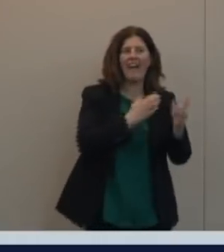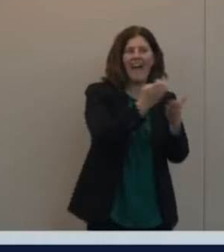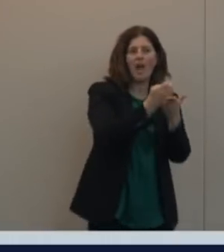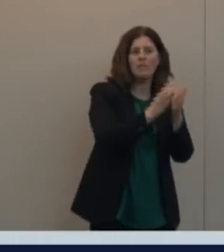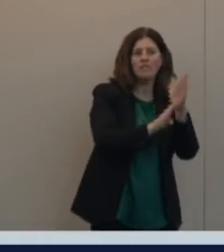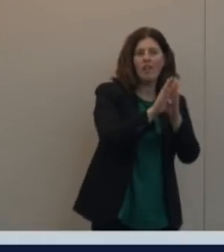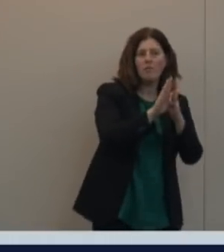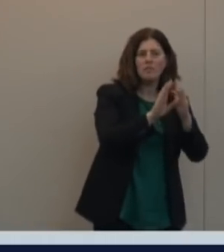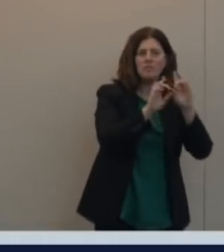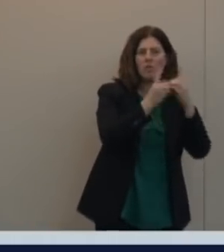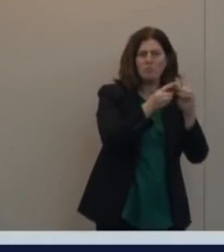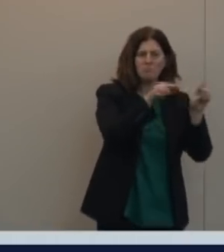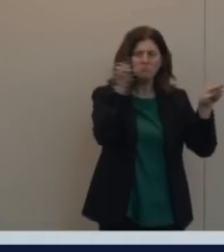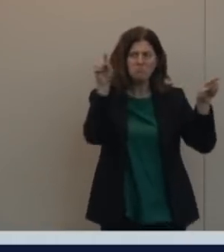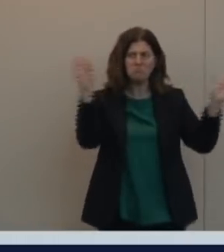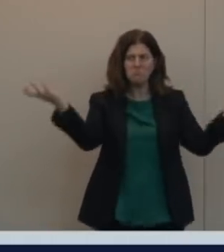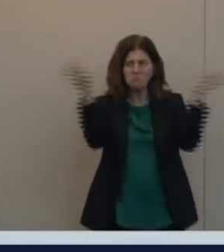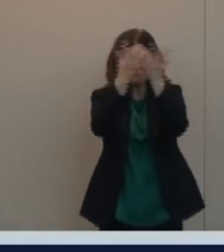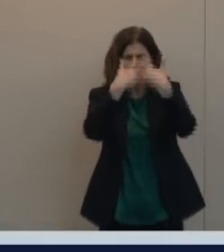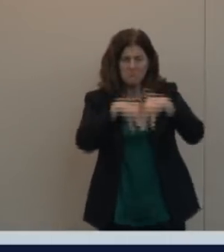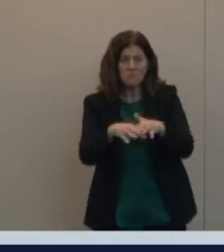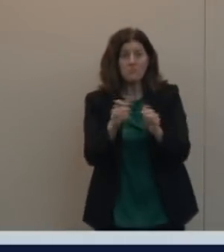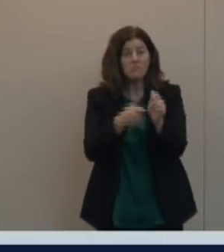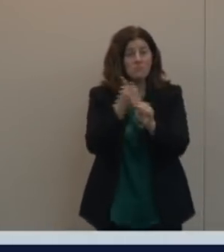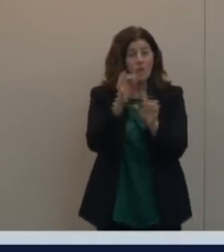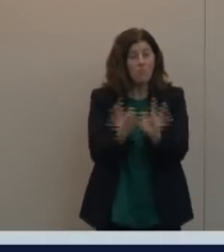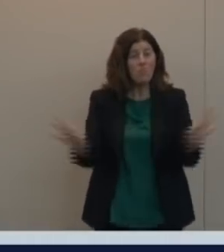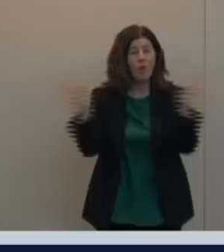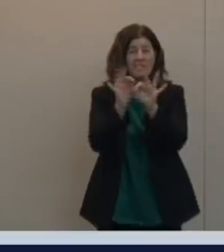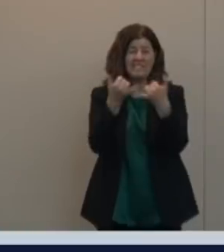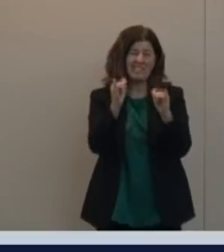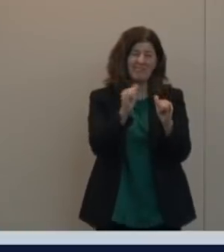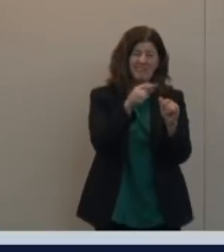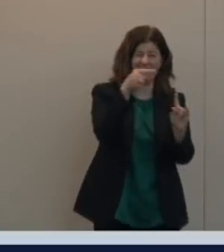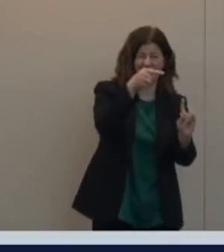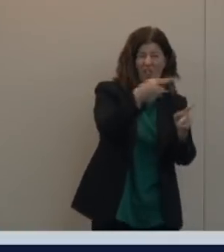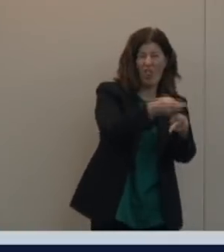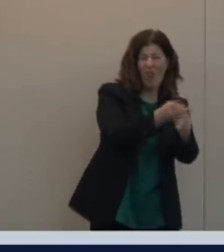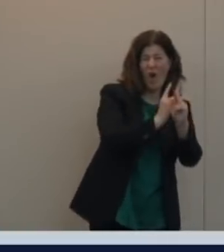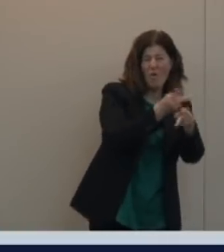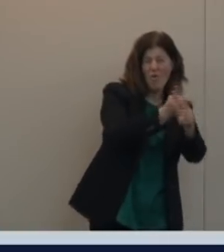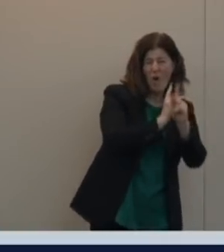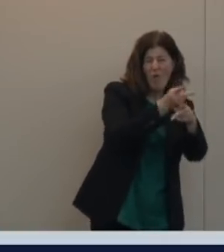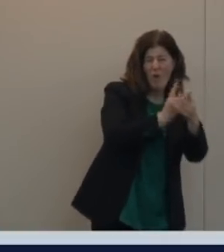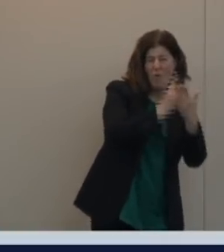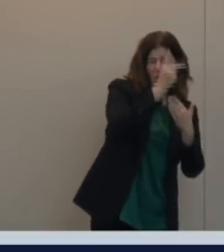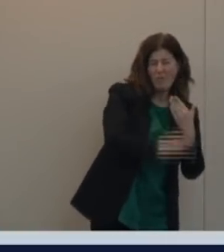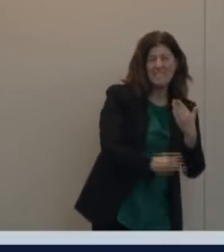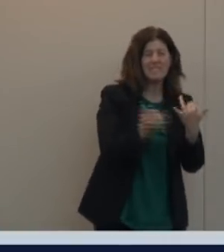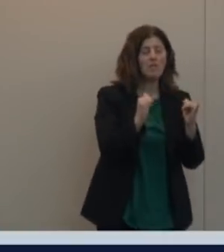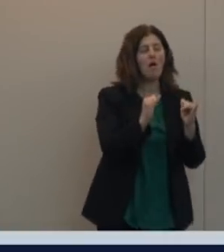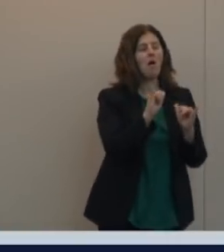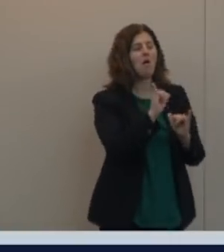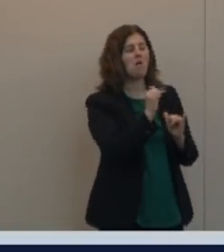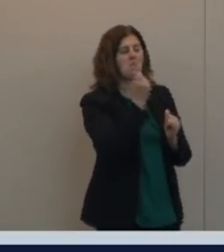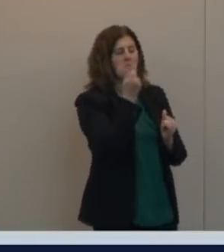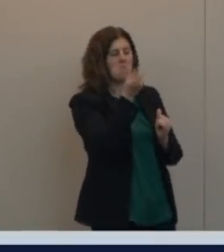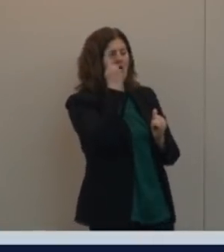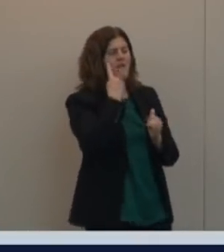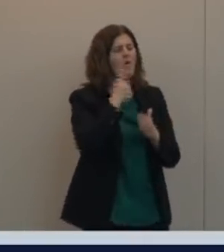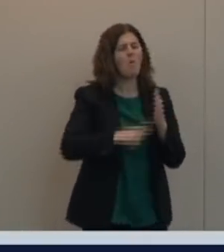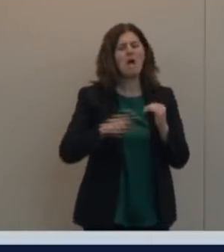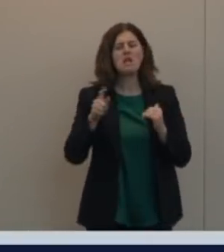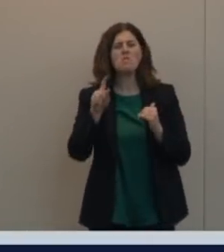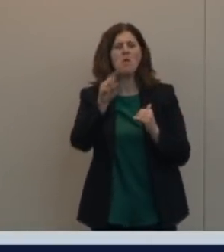Development Department. And while the vast majority are still loans and counseling programs, it gives us insight into the needs